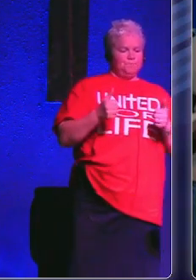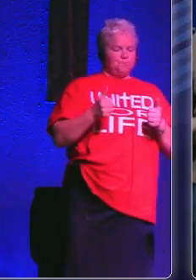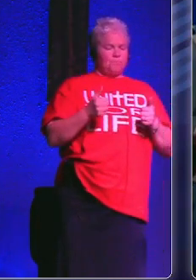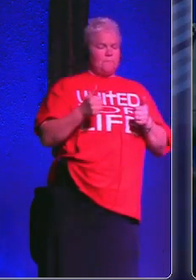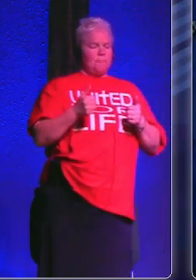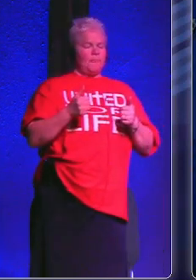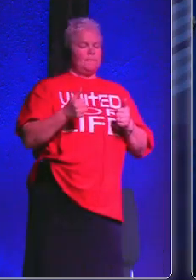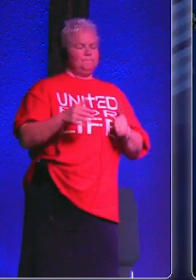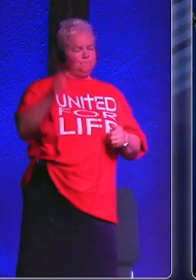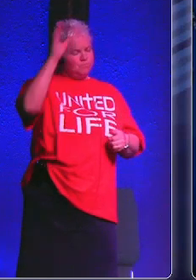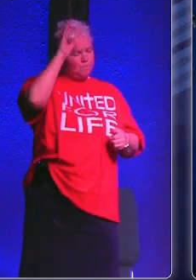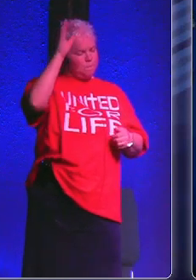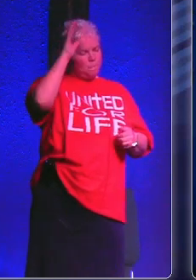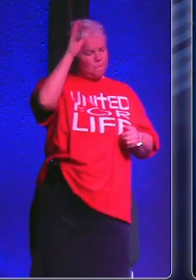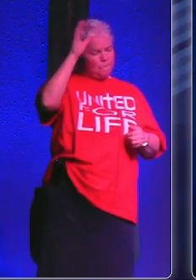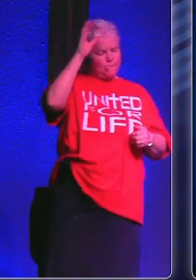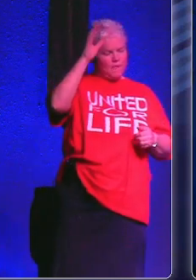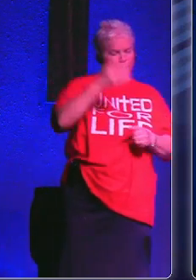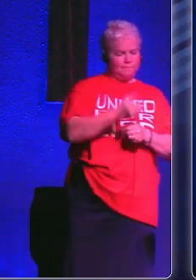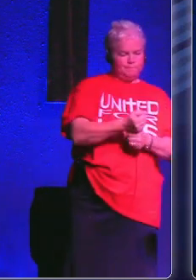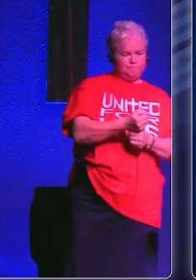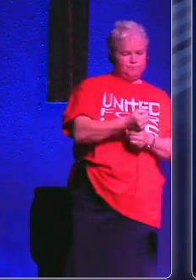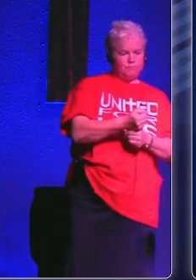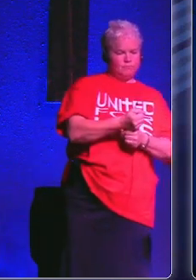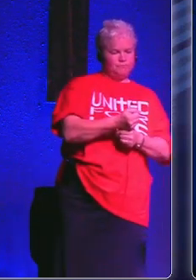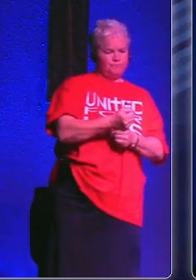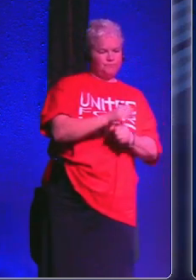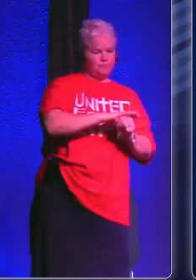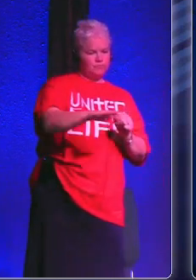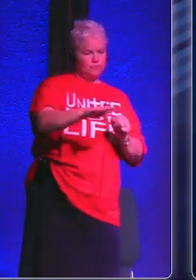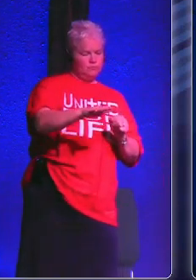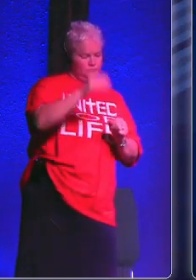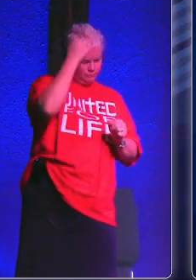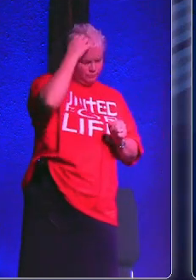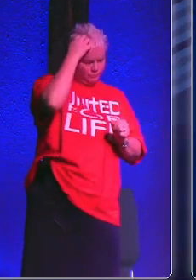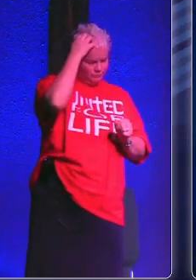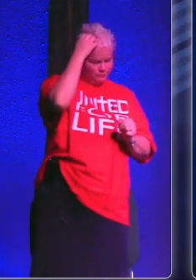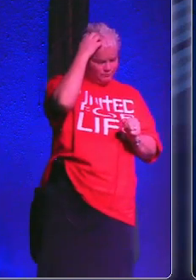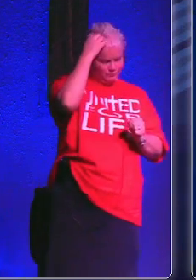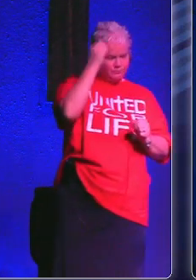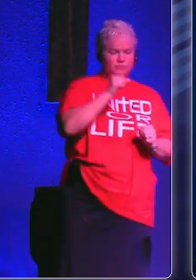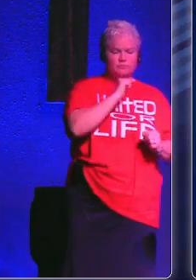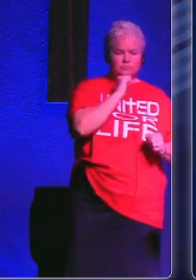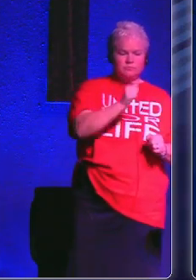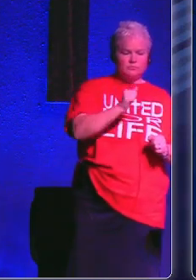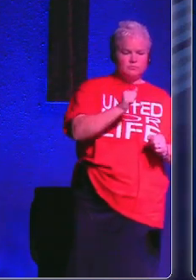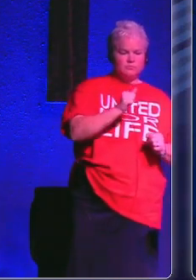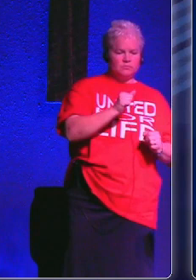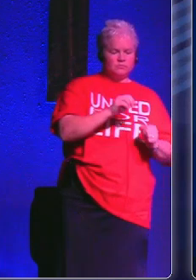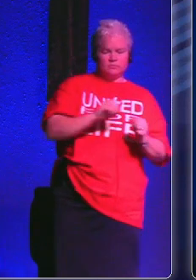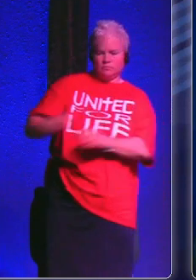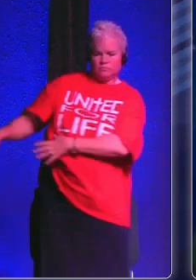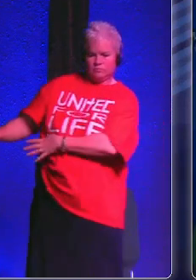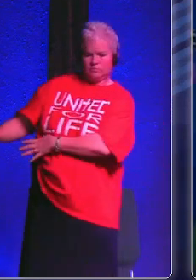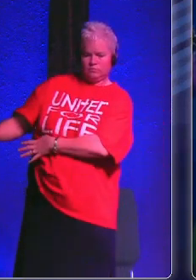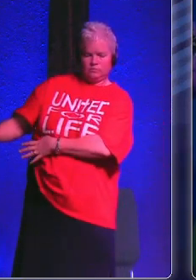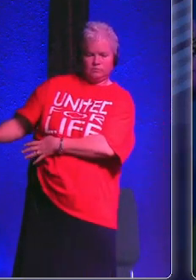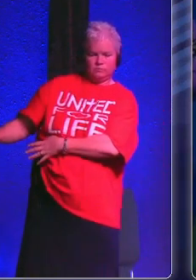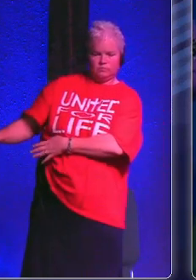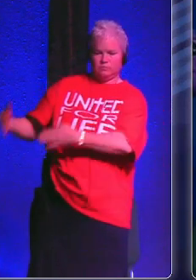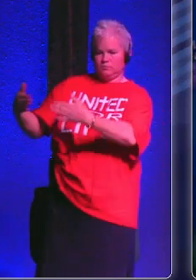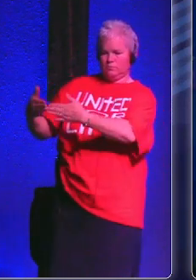ease. Father, we thank You that You trust us enough not to shove us back into some